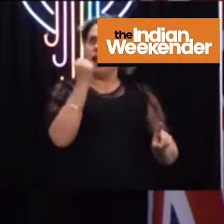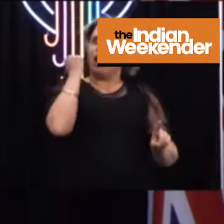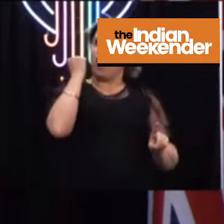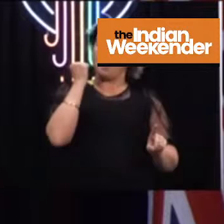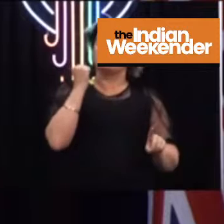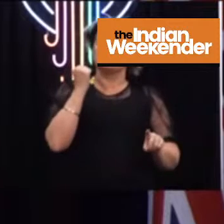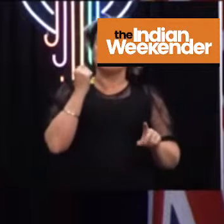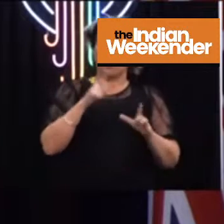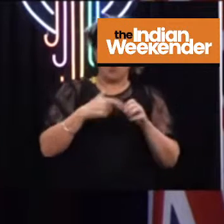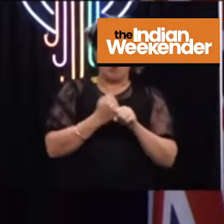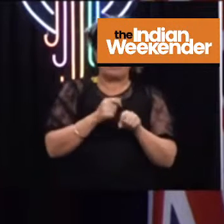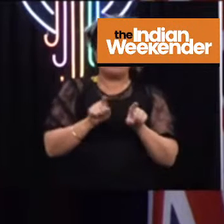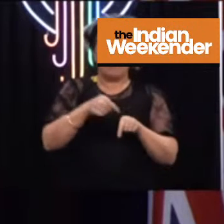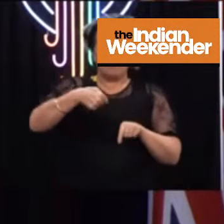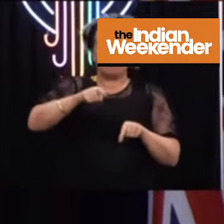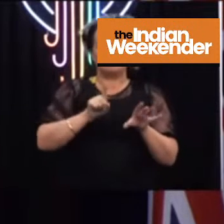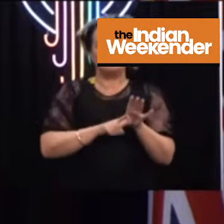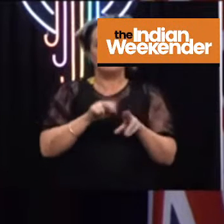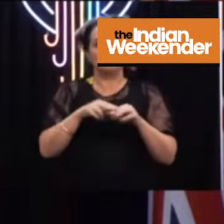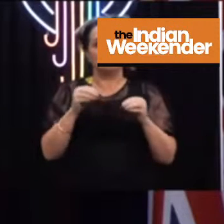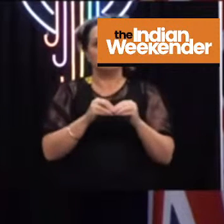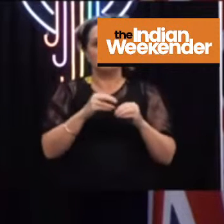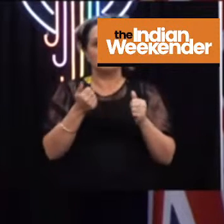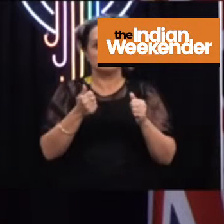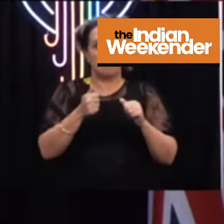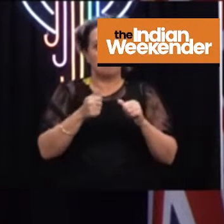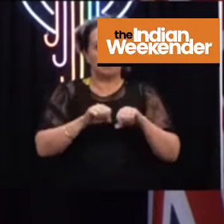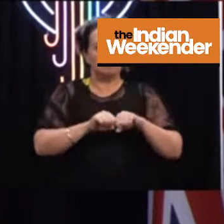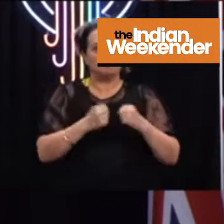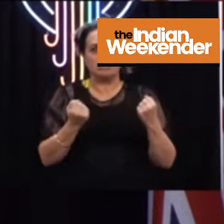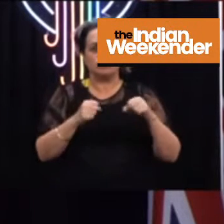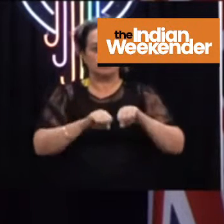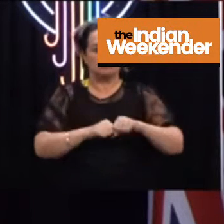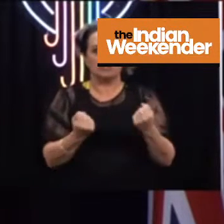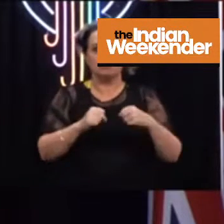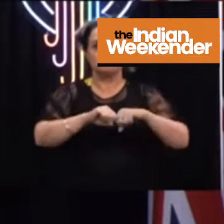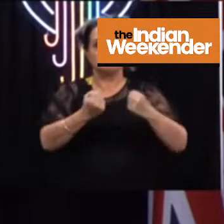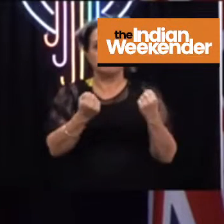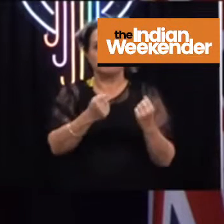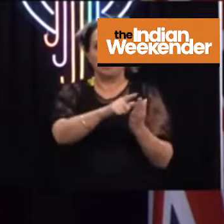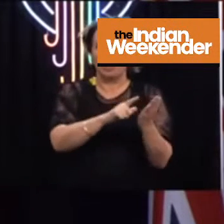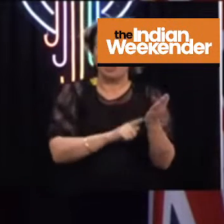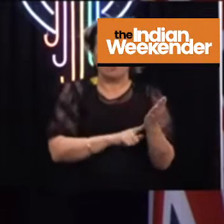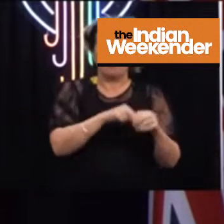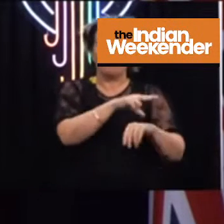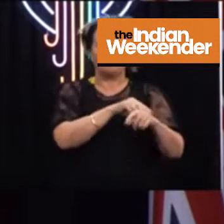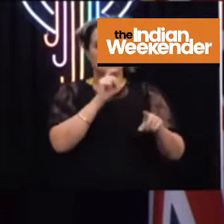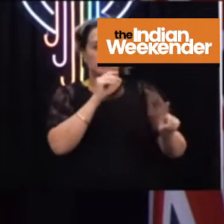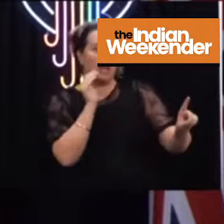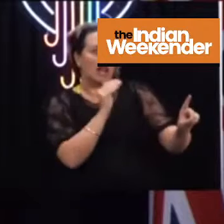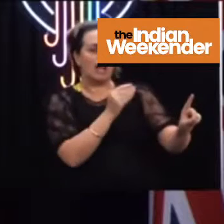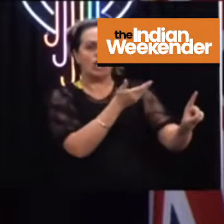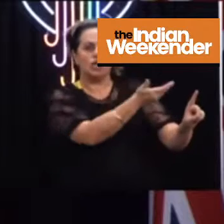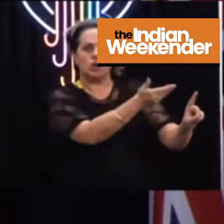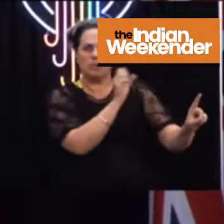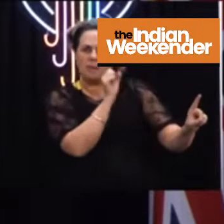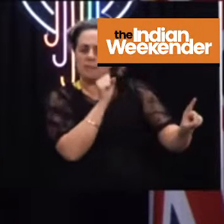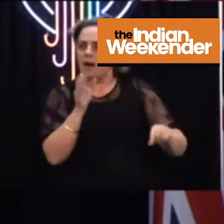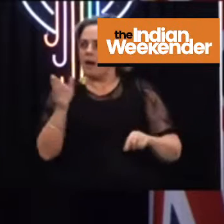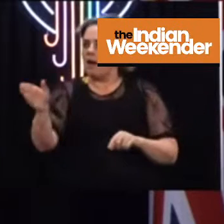this year, when there were other health order breaches, there was the police would come to you or the ministry? Some cases you